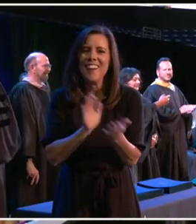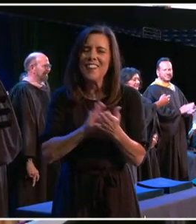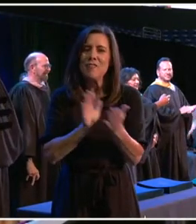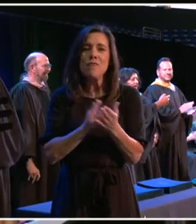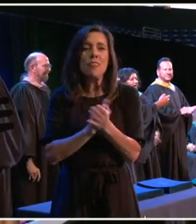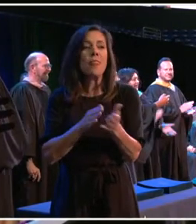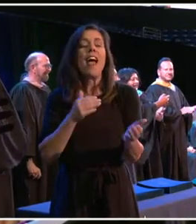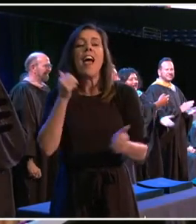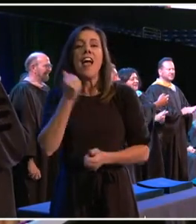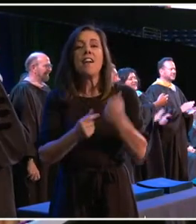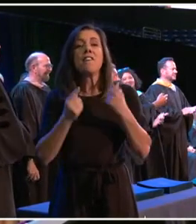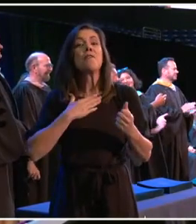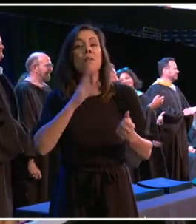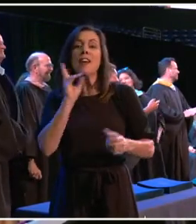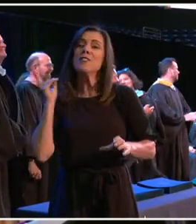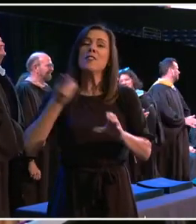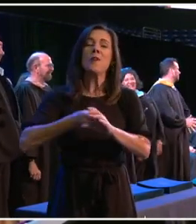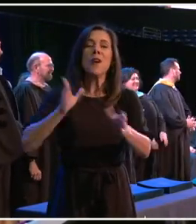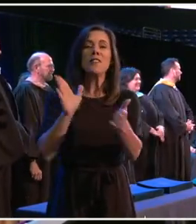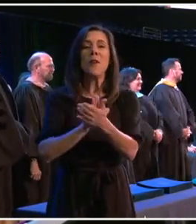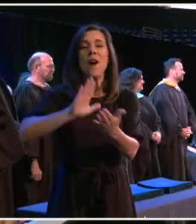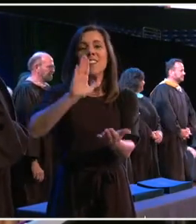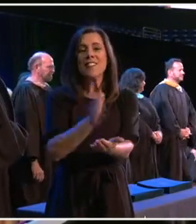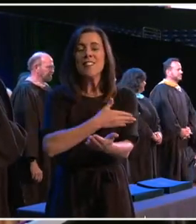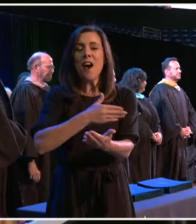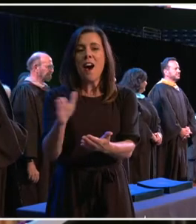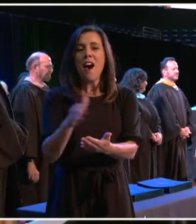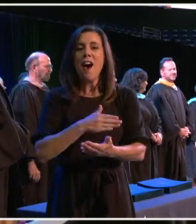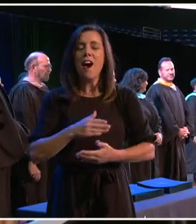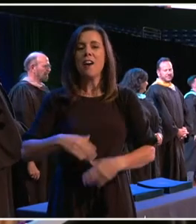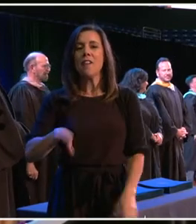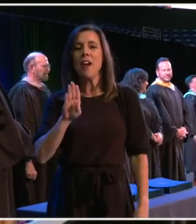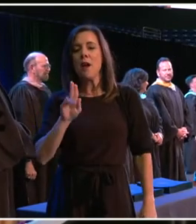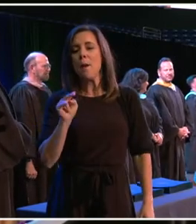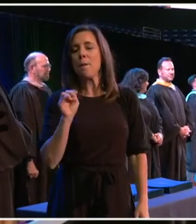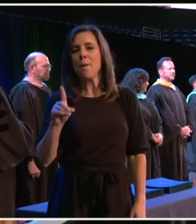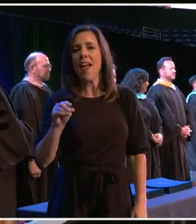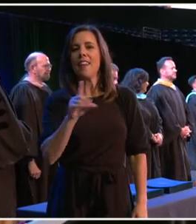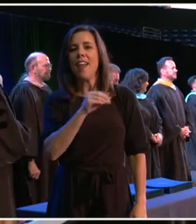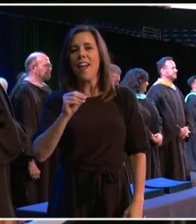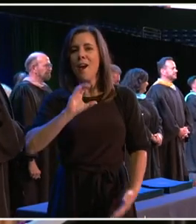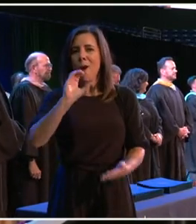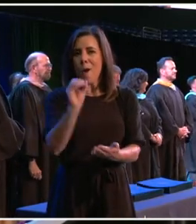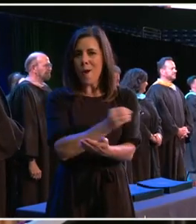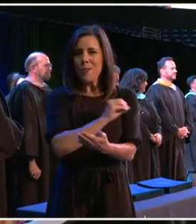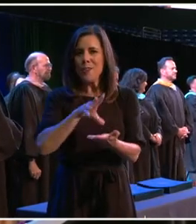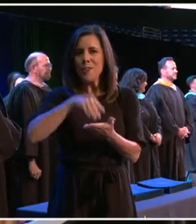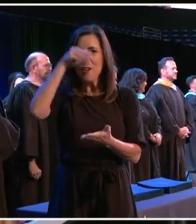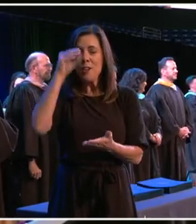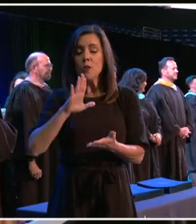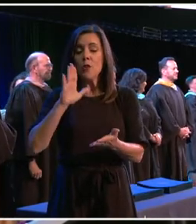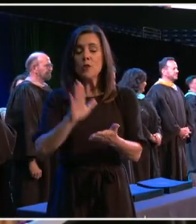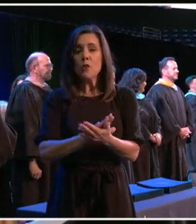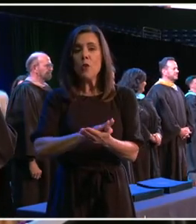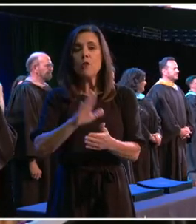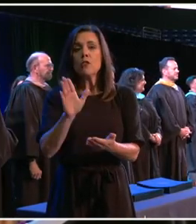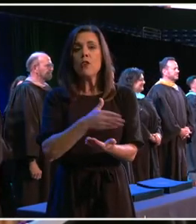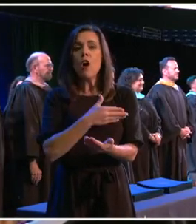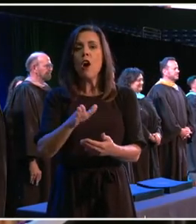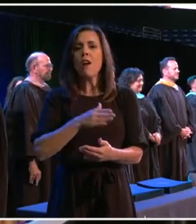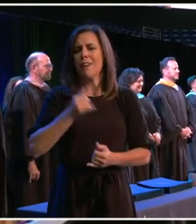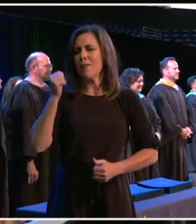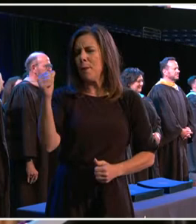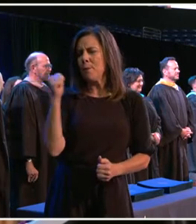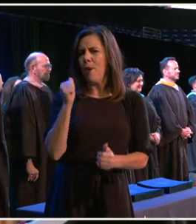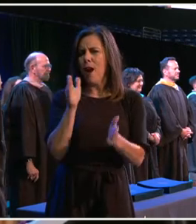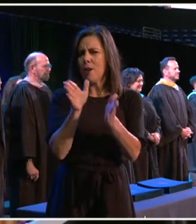Would everyone please join us for our school song led by our band and orchestra students? The school song can be found on the last